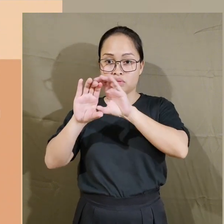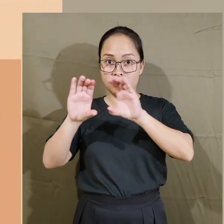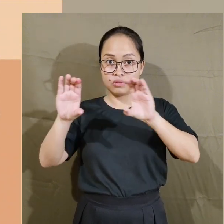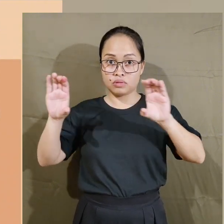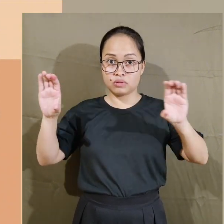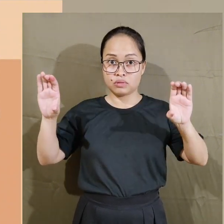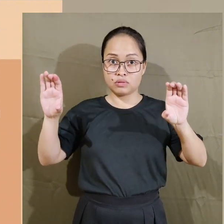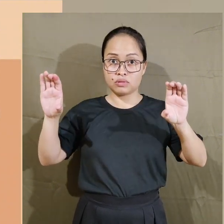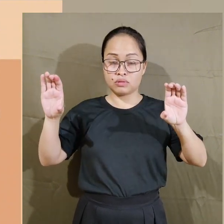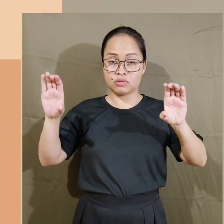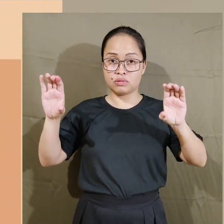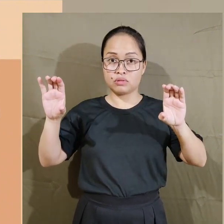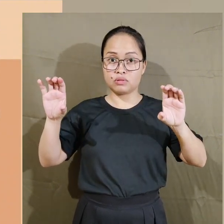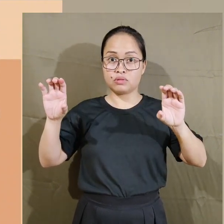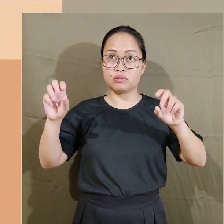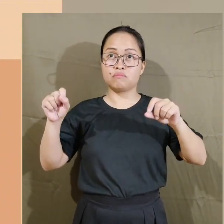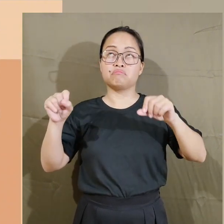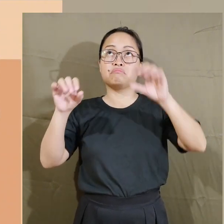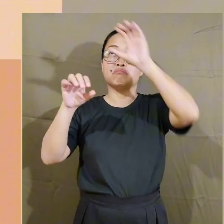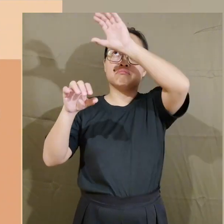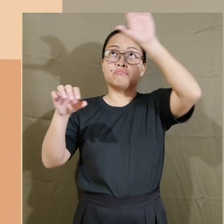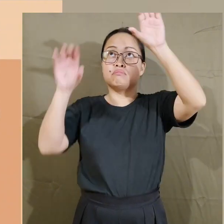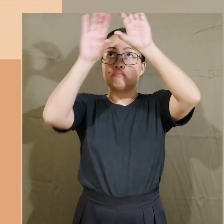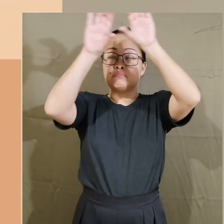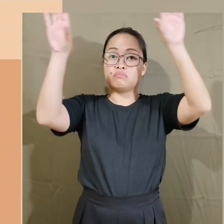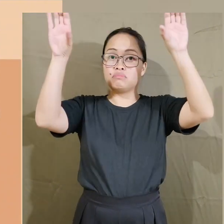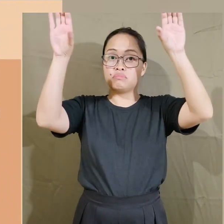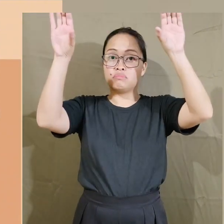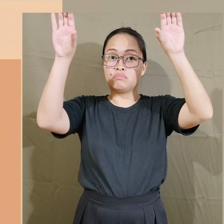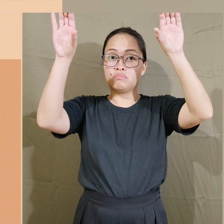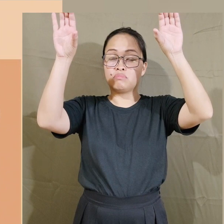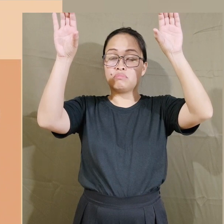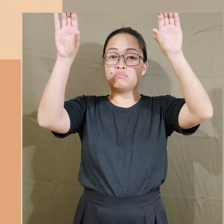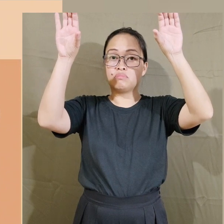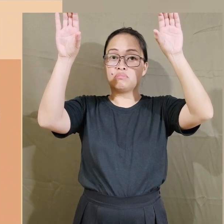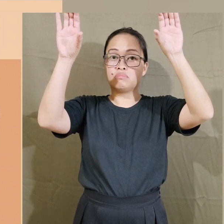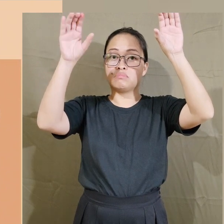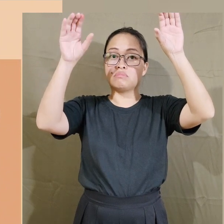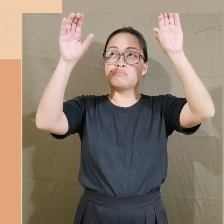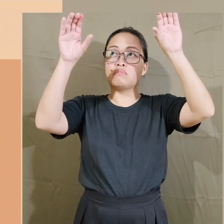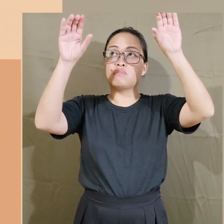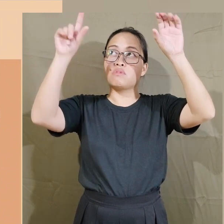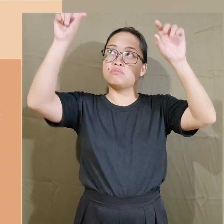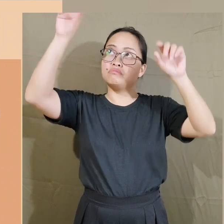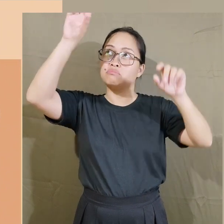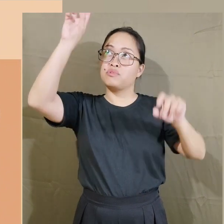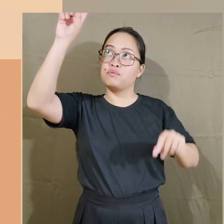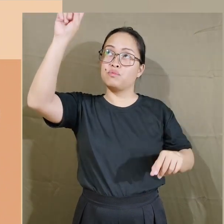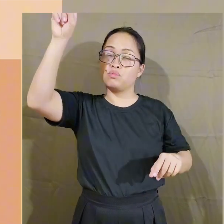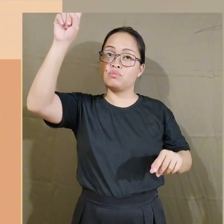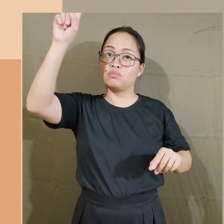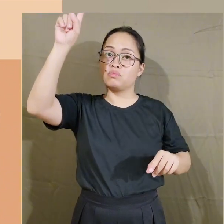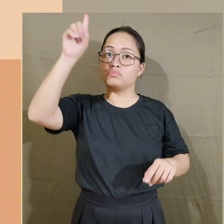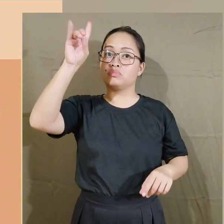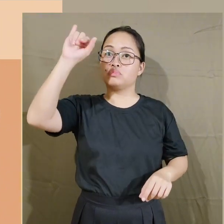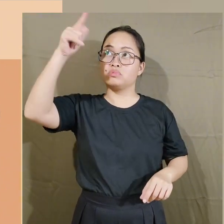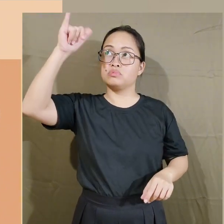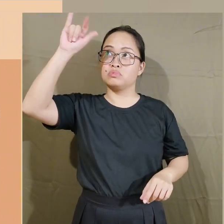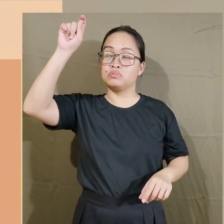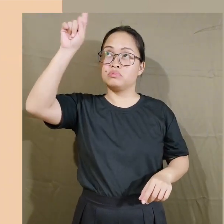subtrahend. So it means we can borrow a number from the preceding column or from the preceding